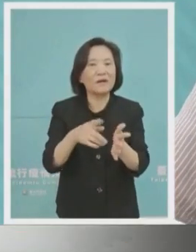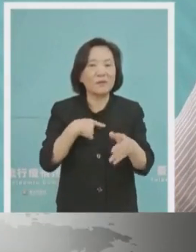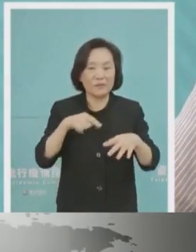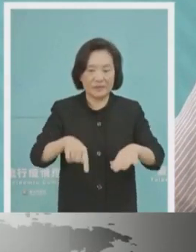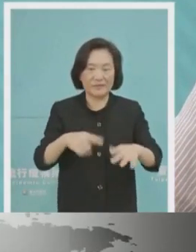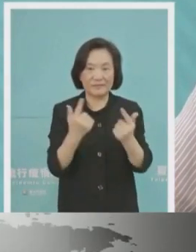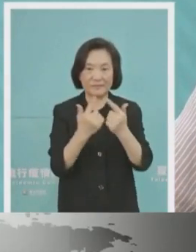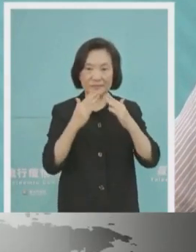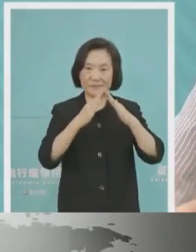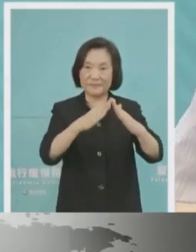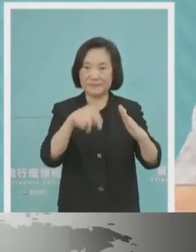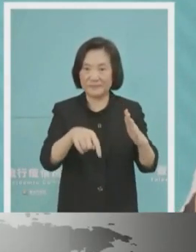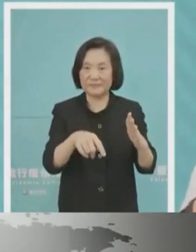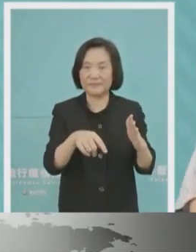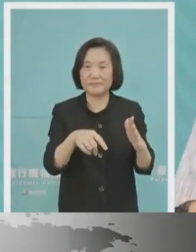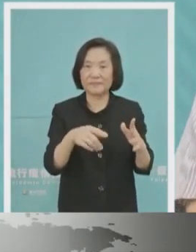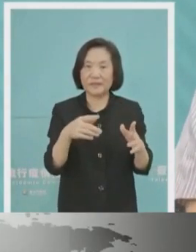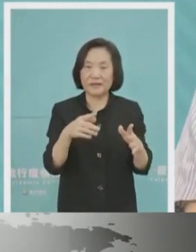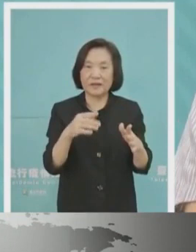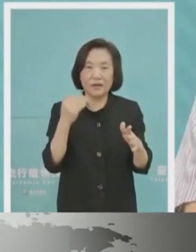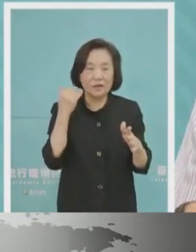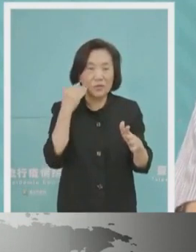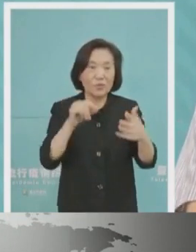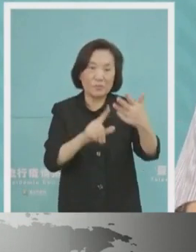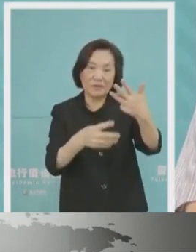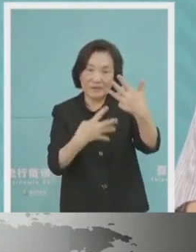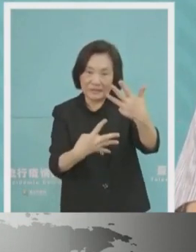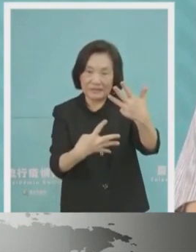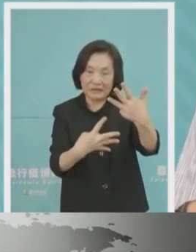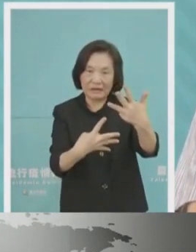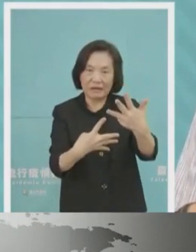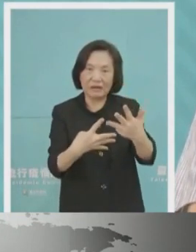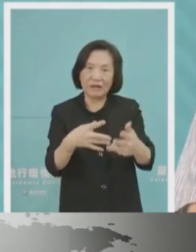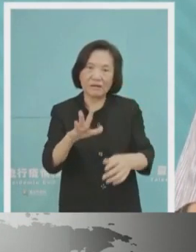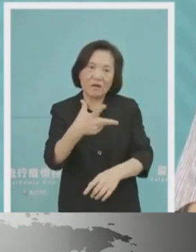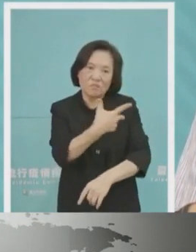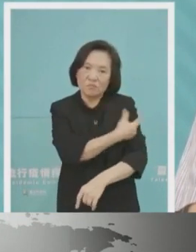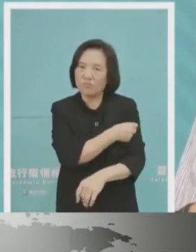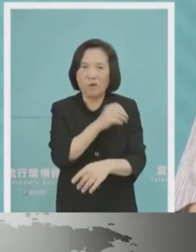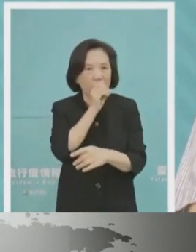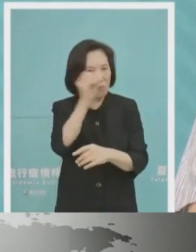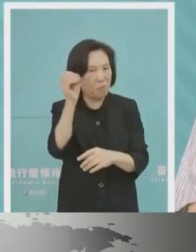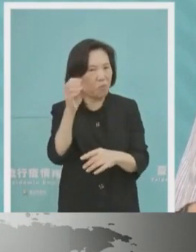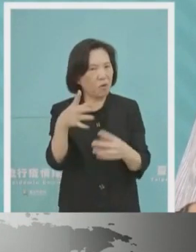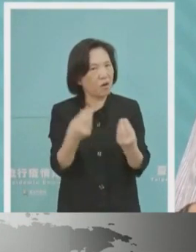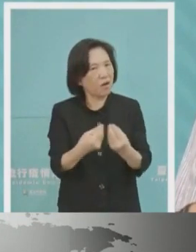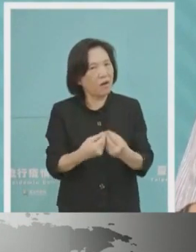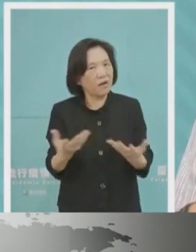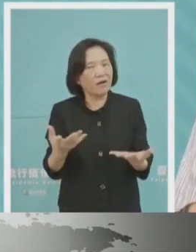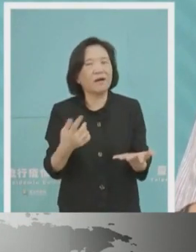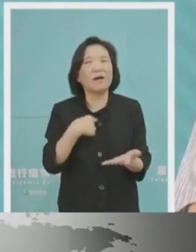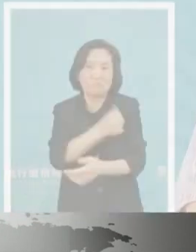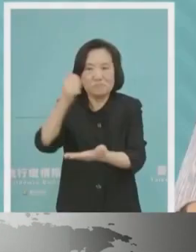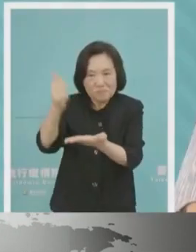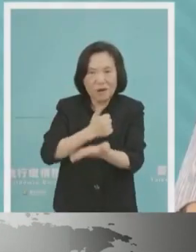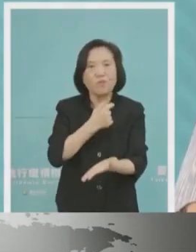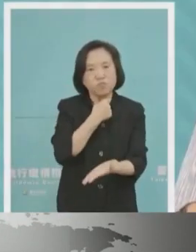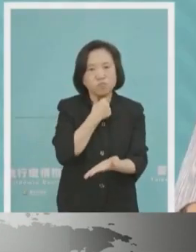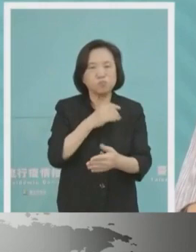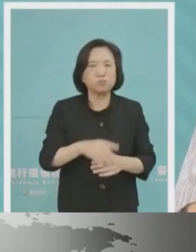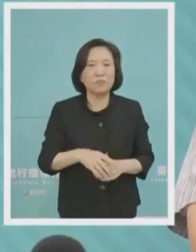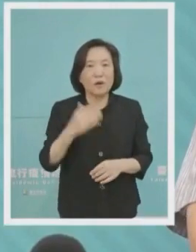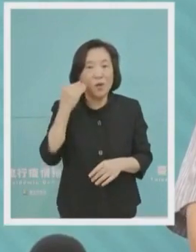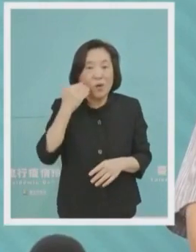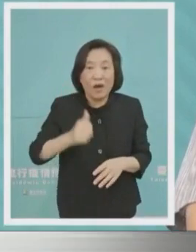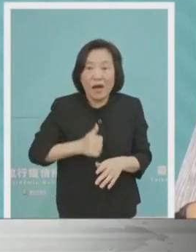I have told the central government that we don't have any vaccines to administer after August 4th. If we don't get more vaccines in